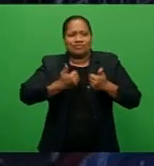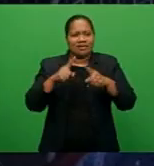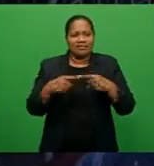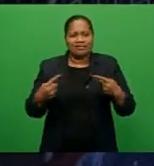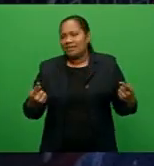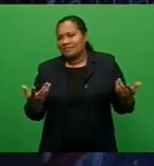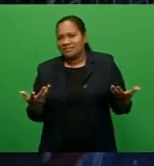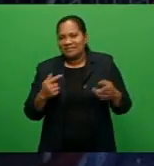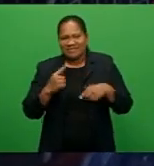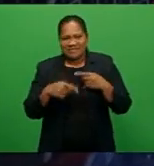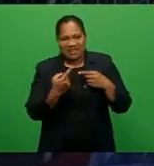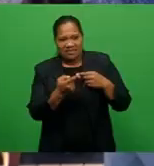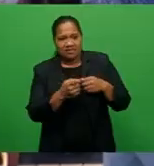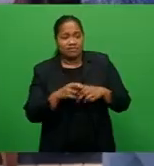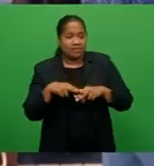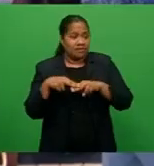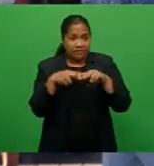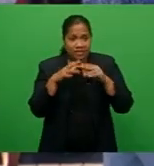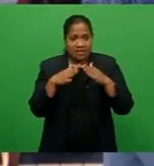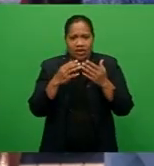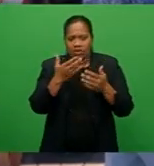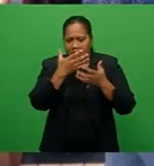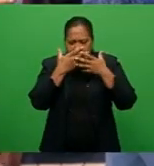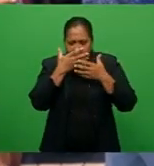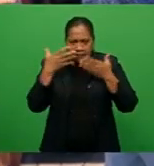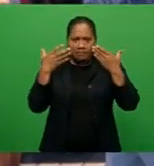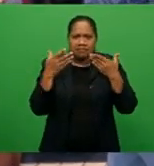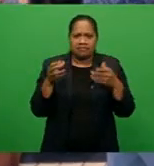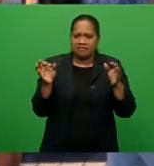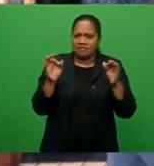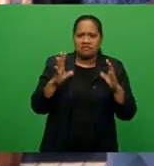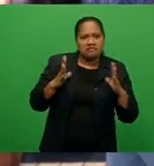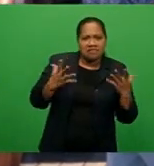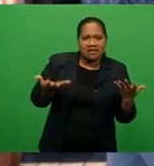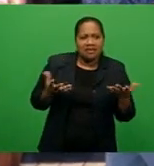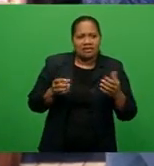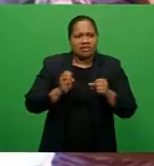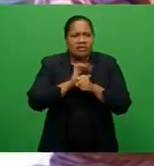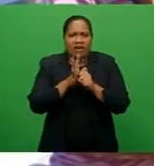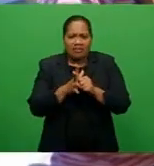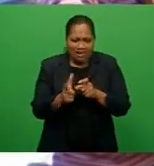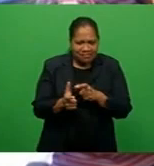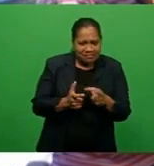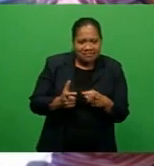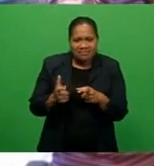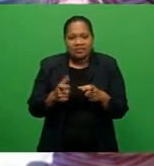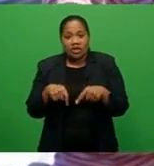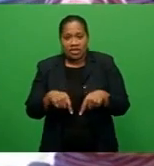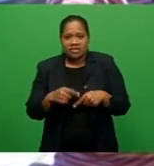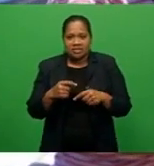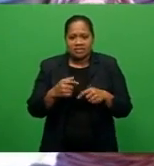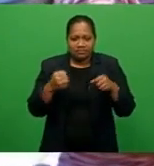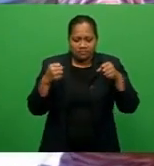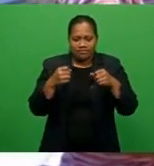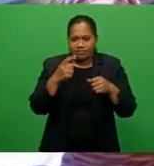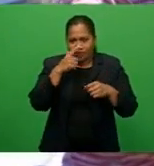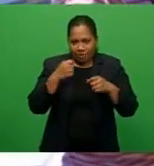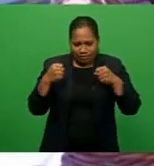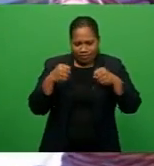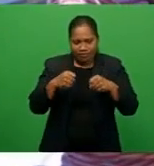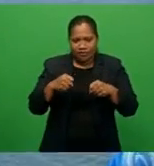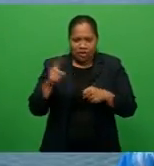With Fiji being mask-free and COVID-contained, these have attracted yachts to come to the place known as